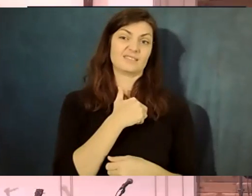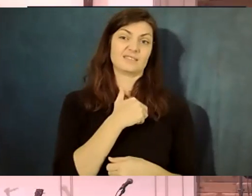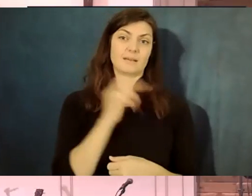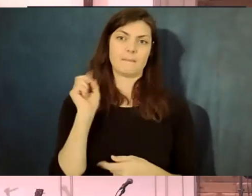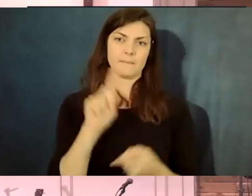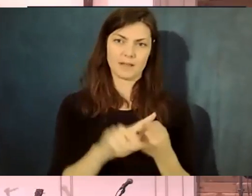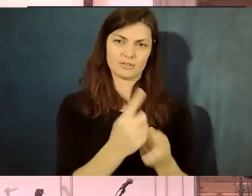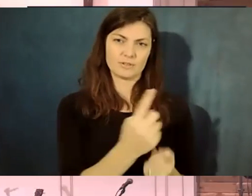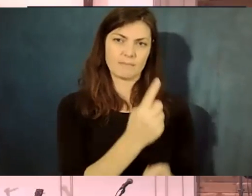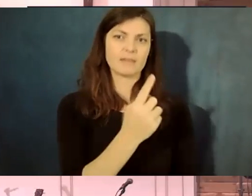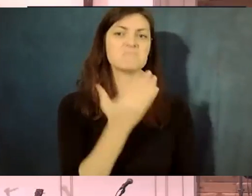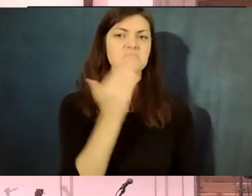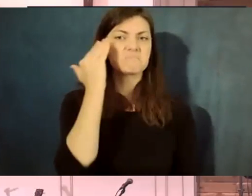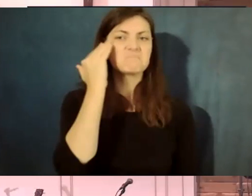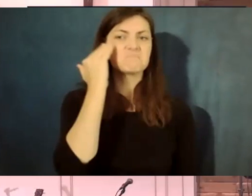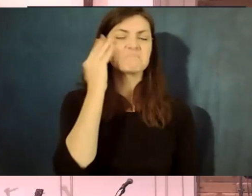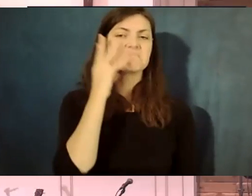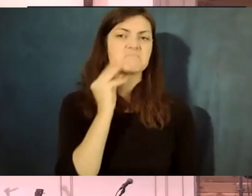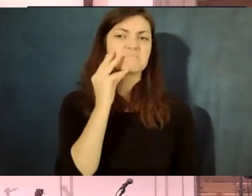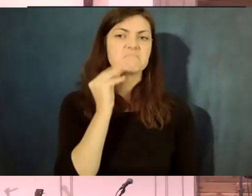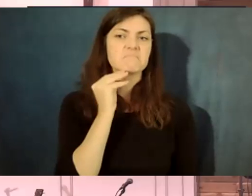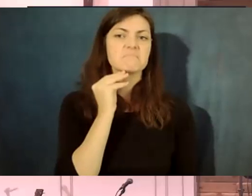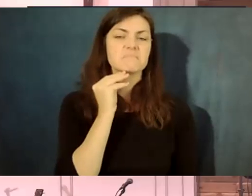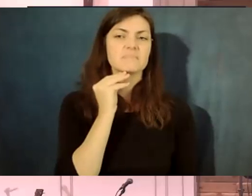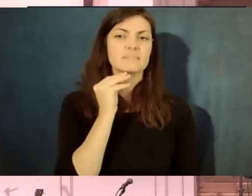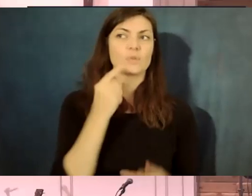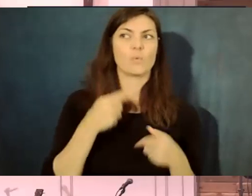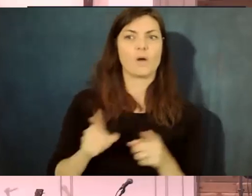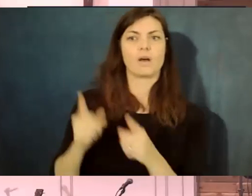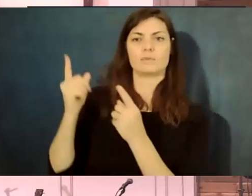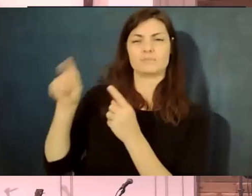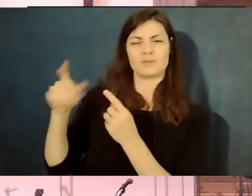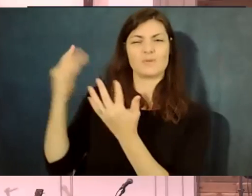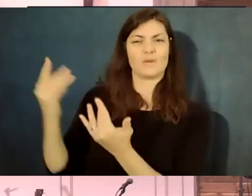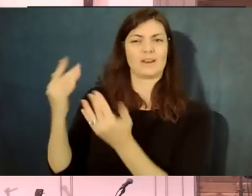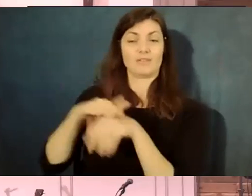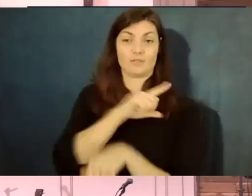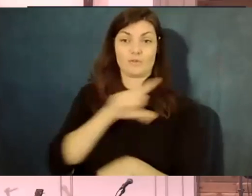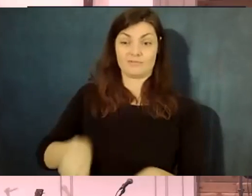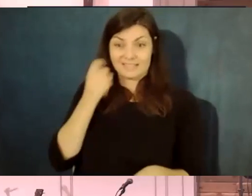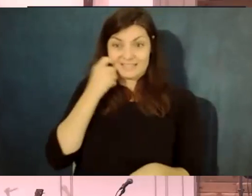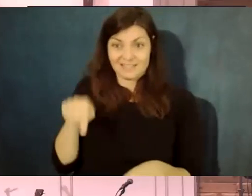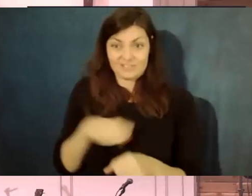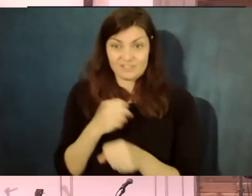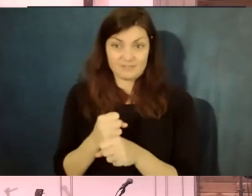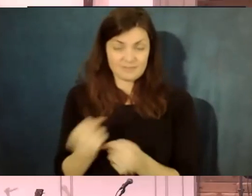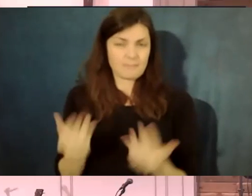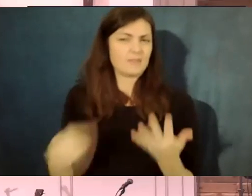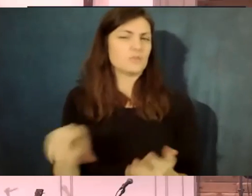something familiar in the midst of waiting on the Lord in this season?